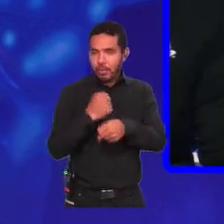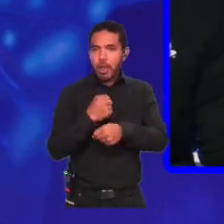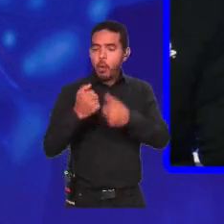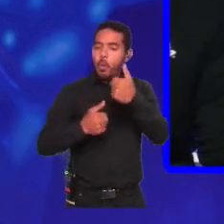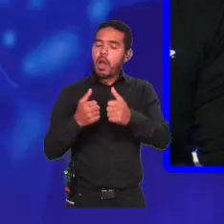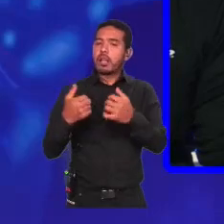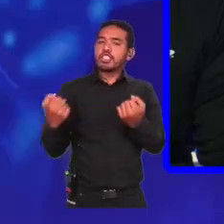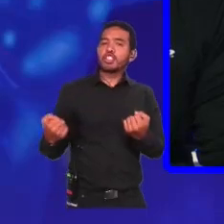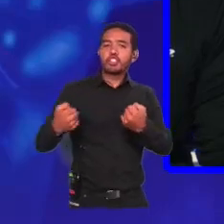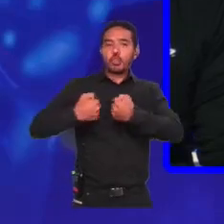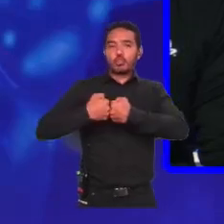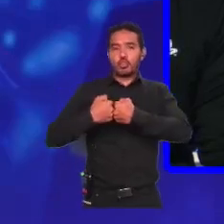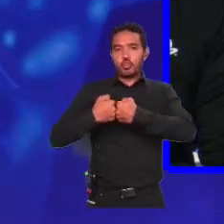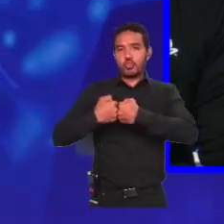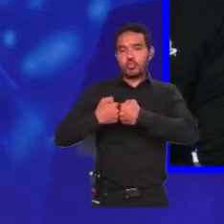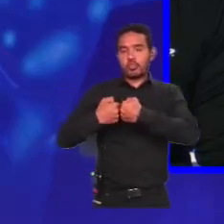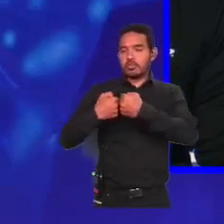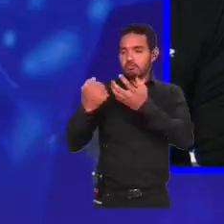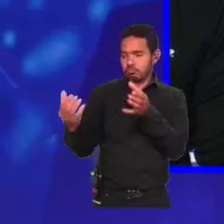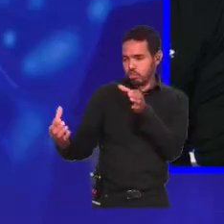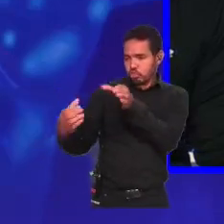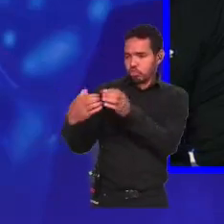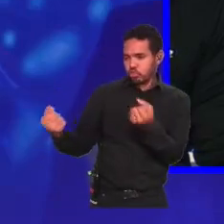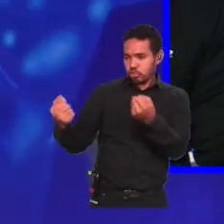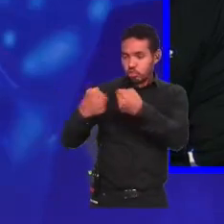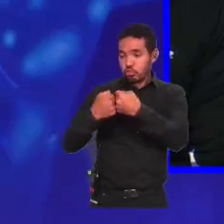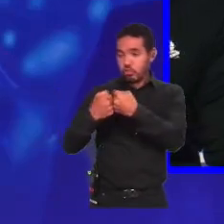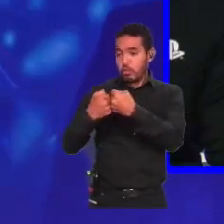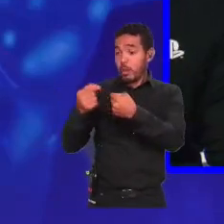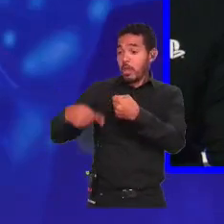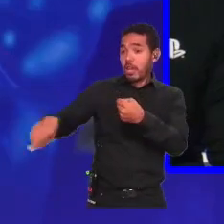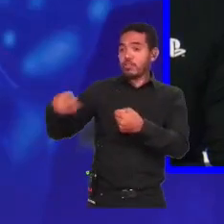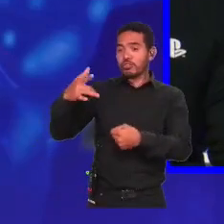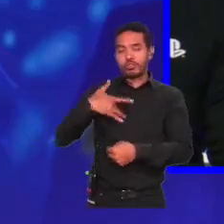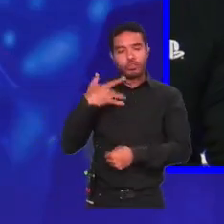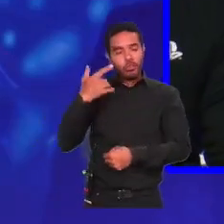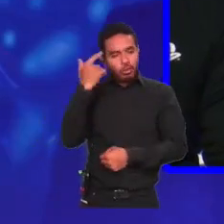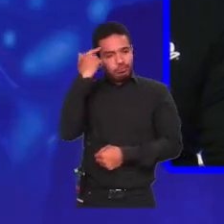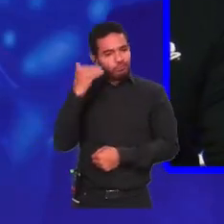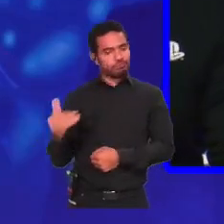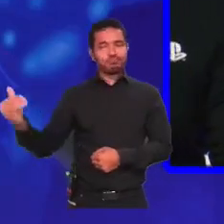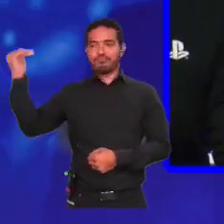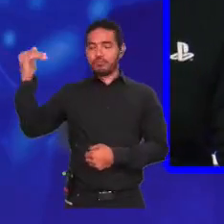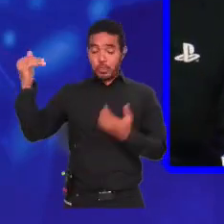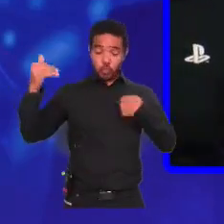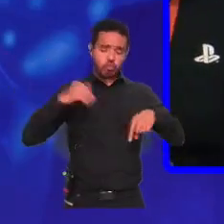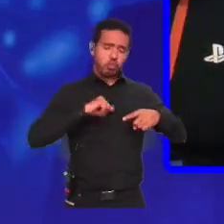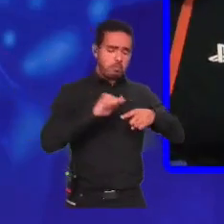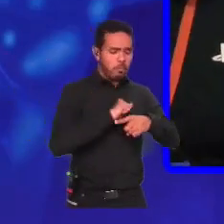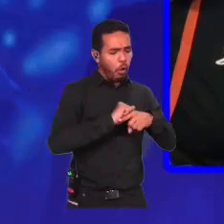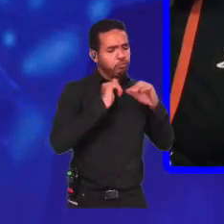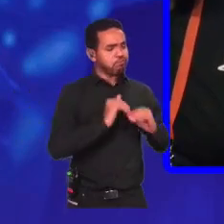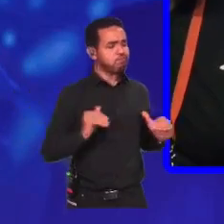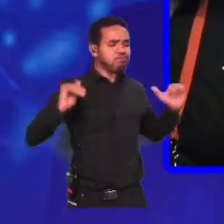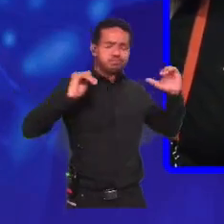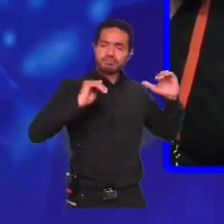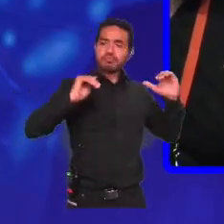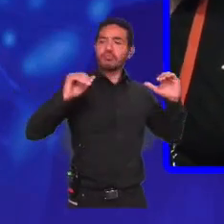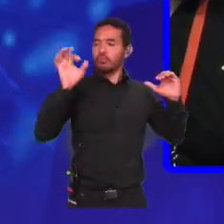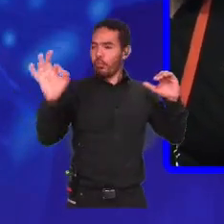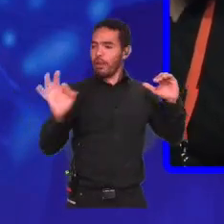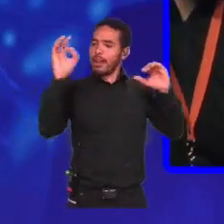help them elevate their game as well. We want to share with them our best practices and the way we work, because your efficiency helps